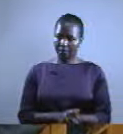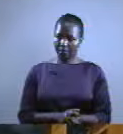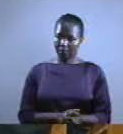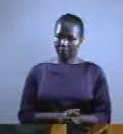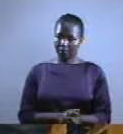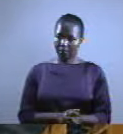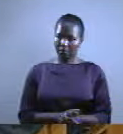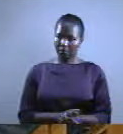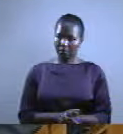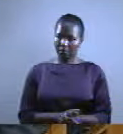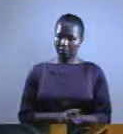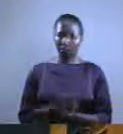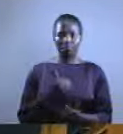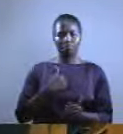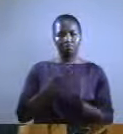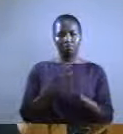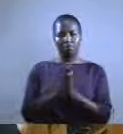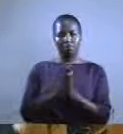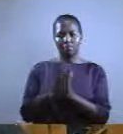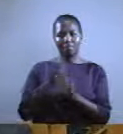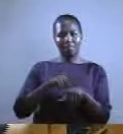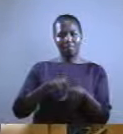I call for the division.